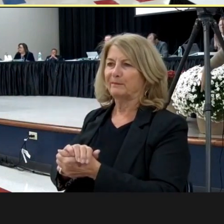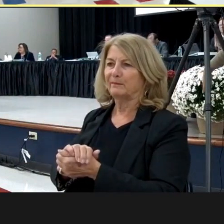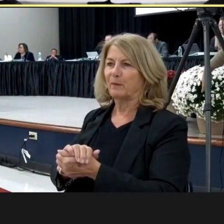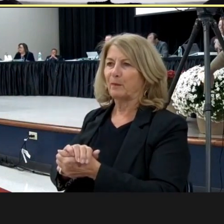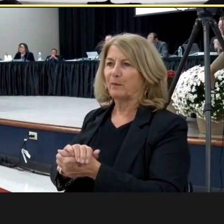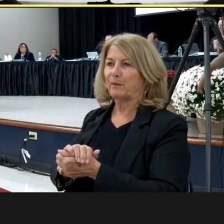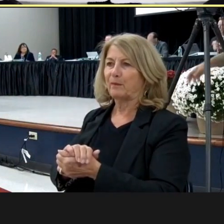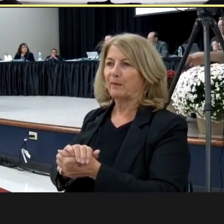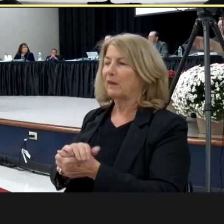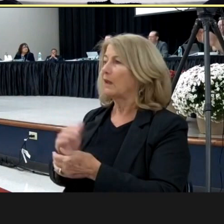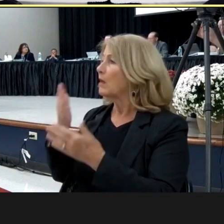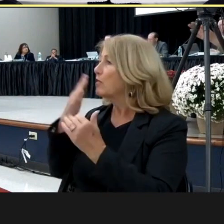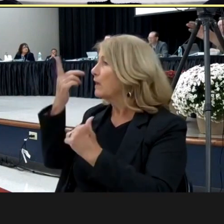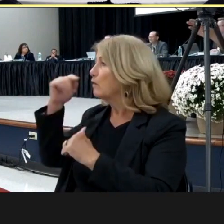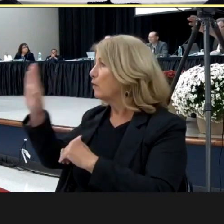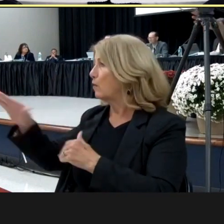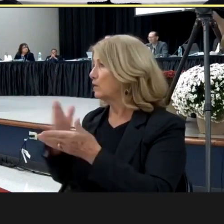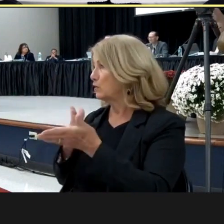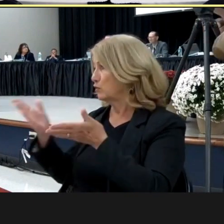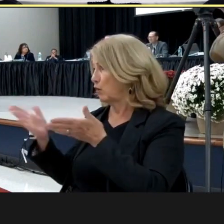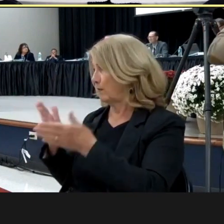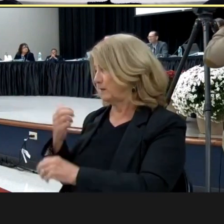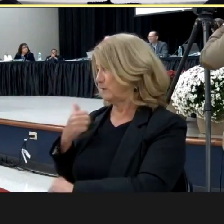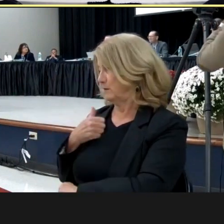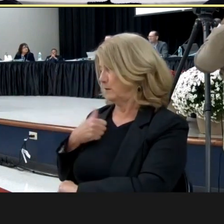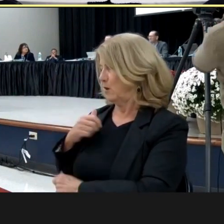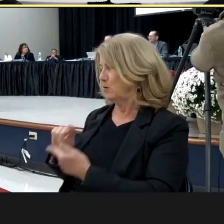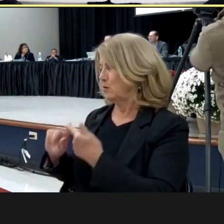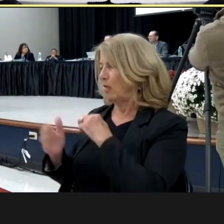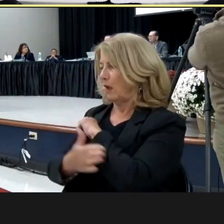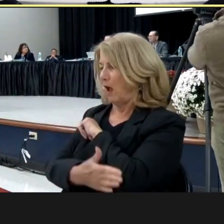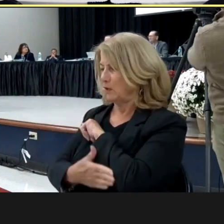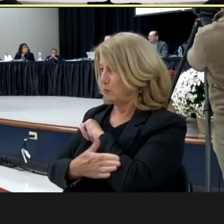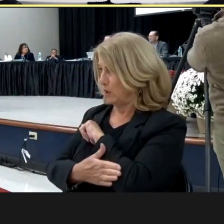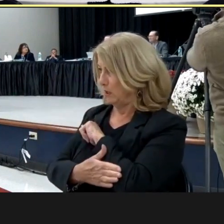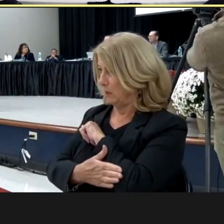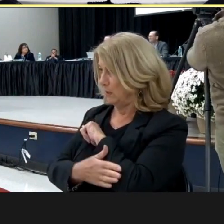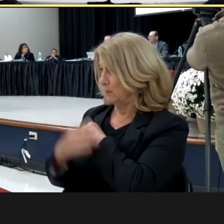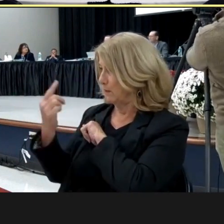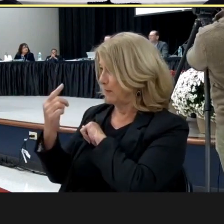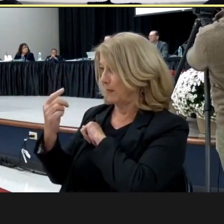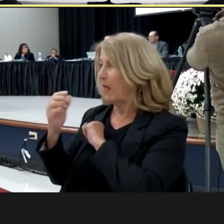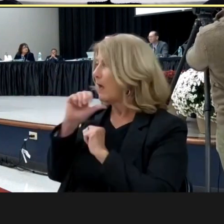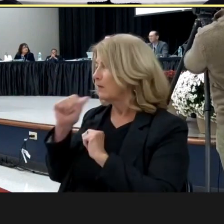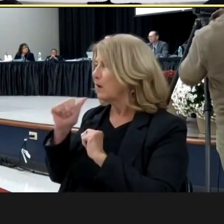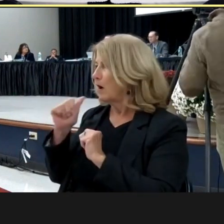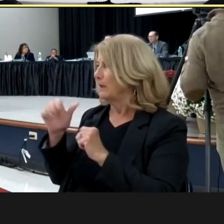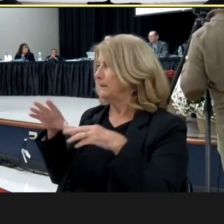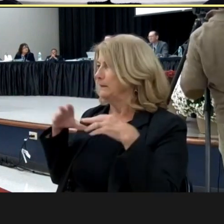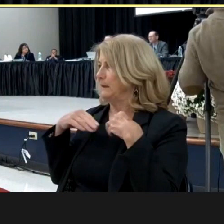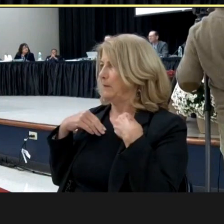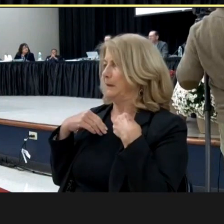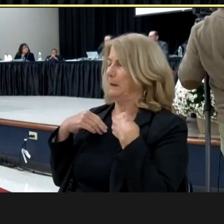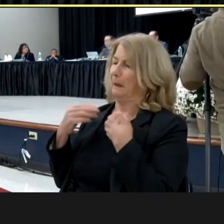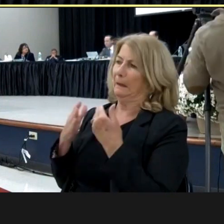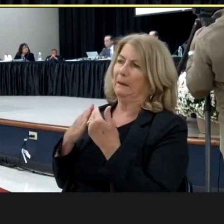Thank you for your service to our country. It's something that we don't take lightly.